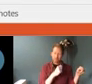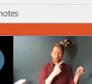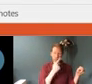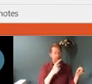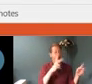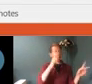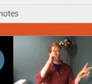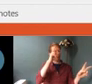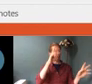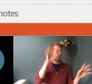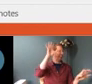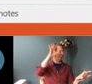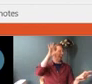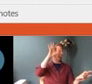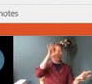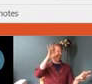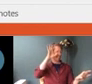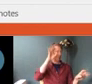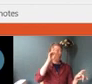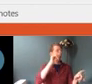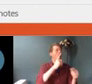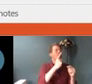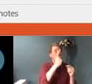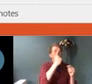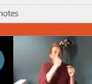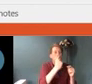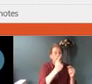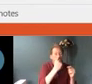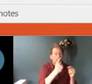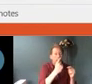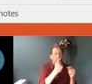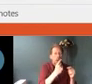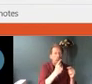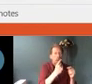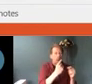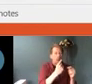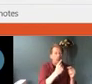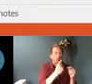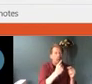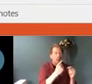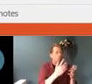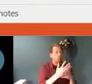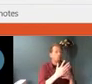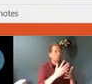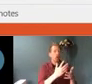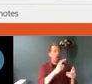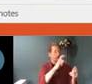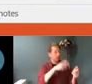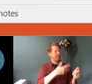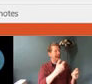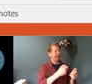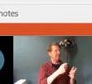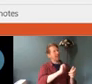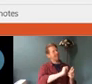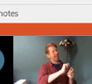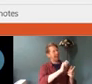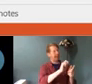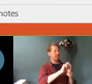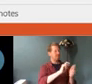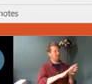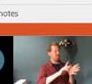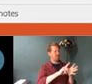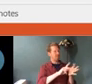approximation, an estimation of what is possible as a visible sign, as a phenotype from a sample. Similarly,